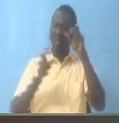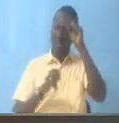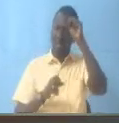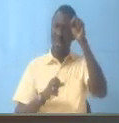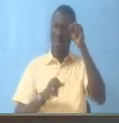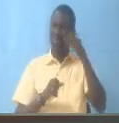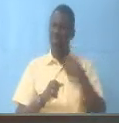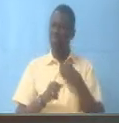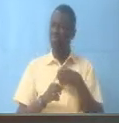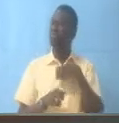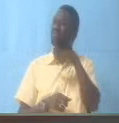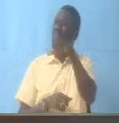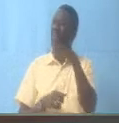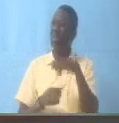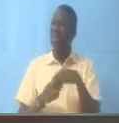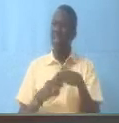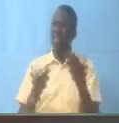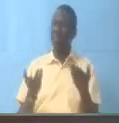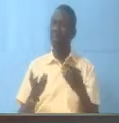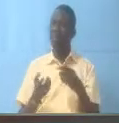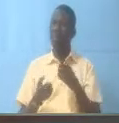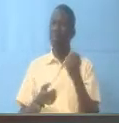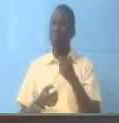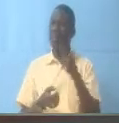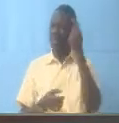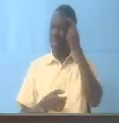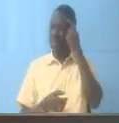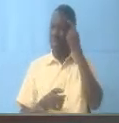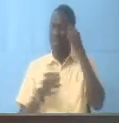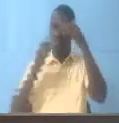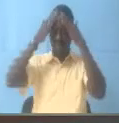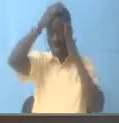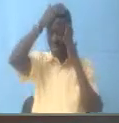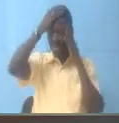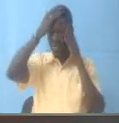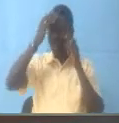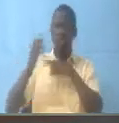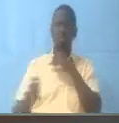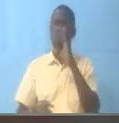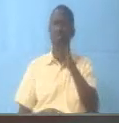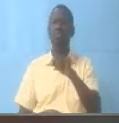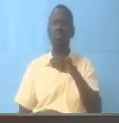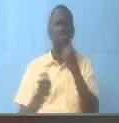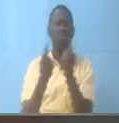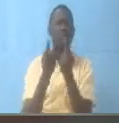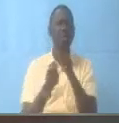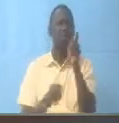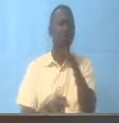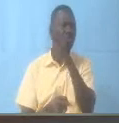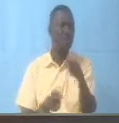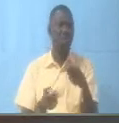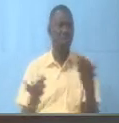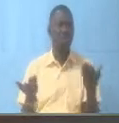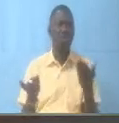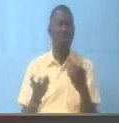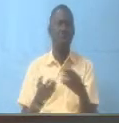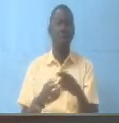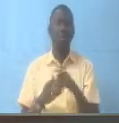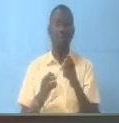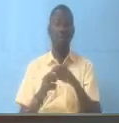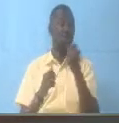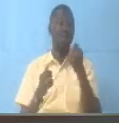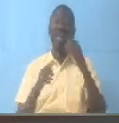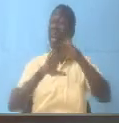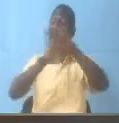forces did not do anything wrong, and he wanted to forget about that issue. But it wasn't going to go lightly, because everybody